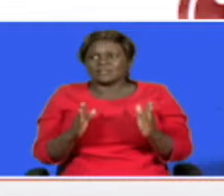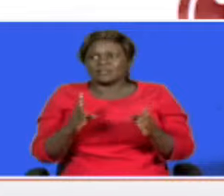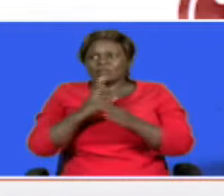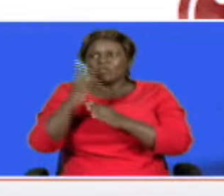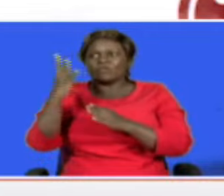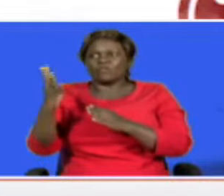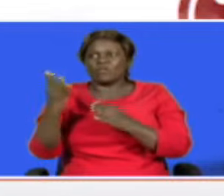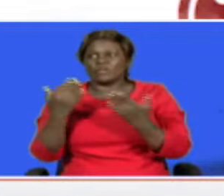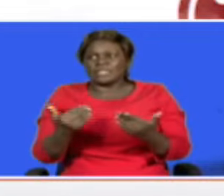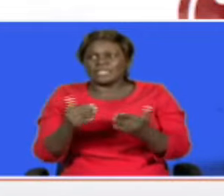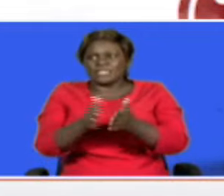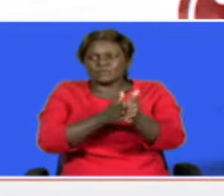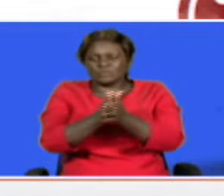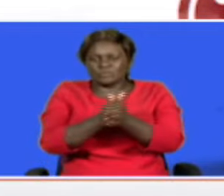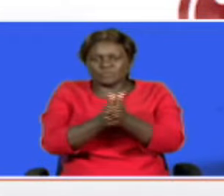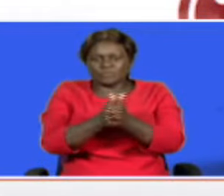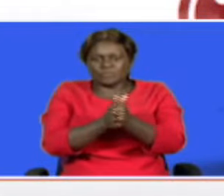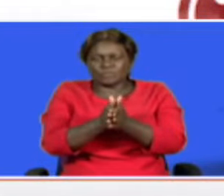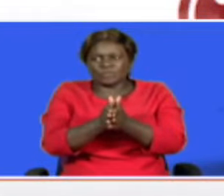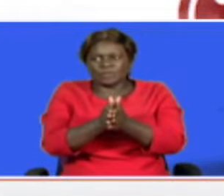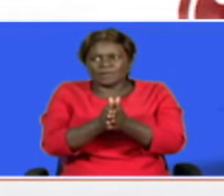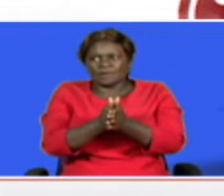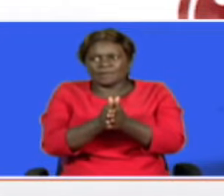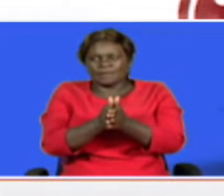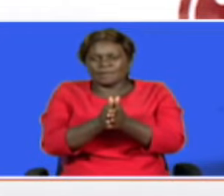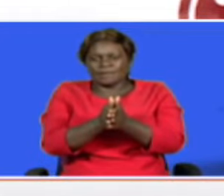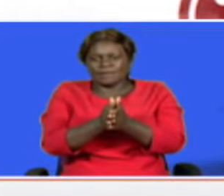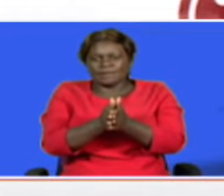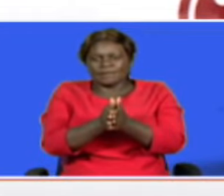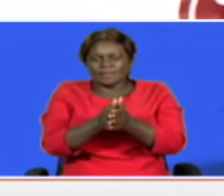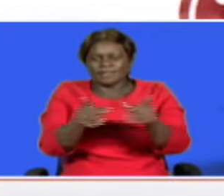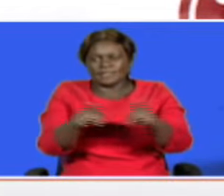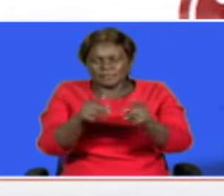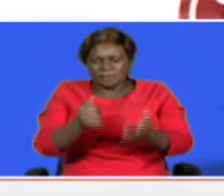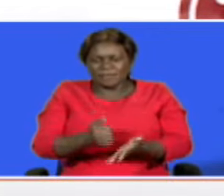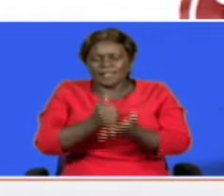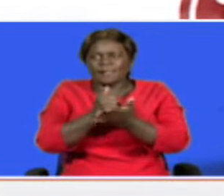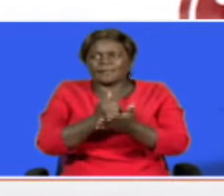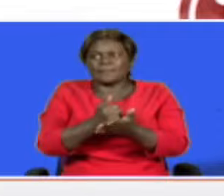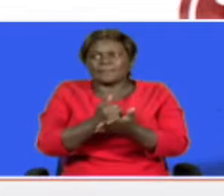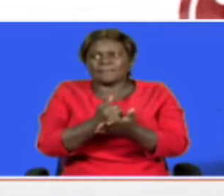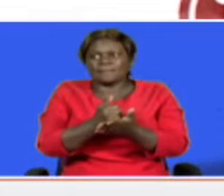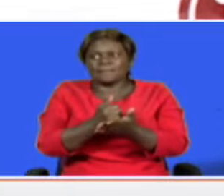this is not only a motivator to her, but also to her fellow colleagues, both from school